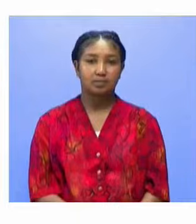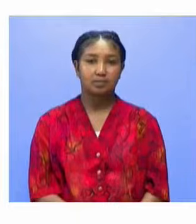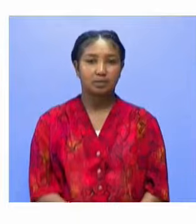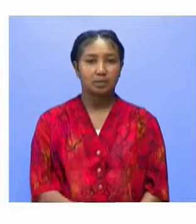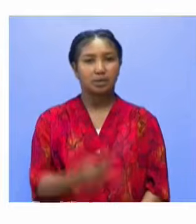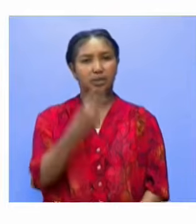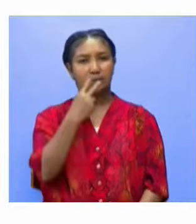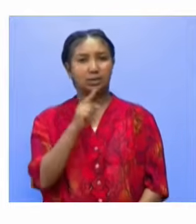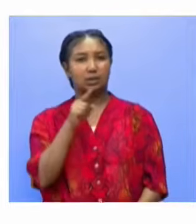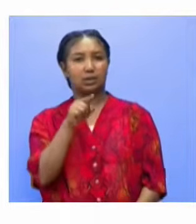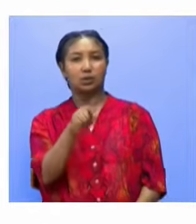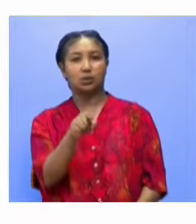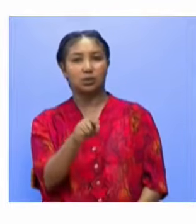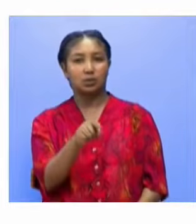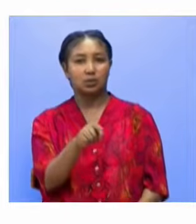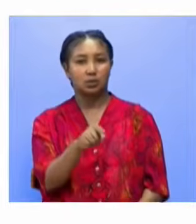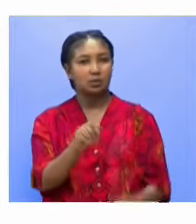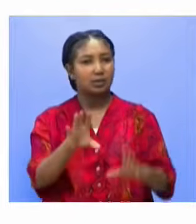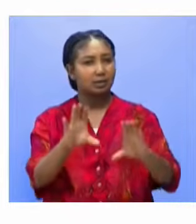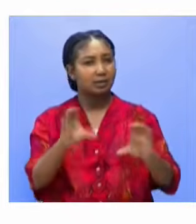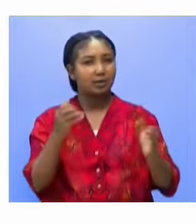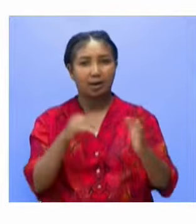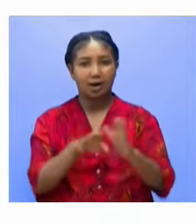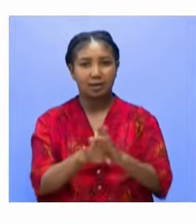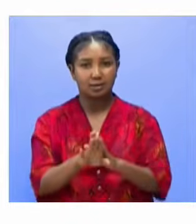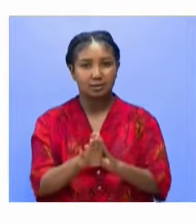seen you in the class.